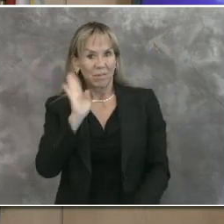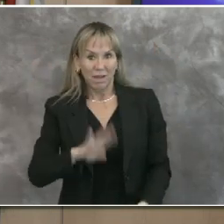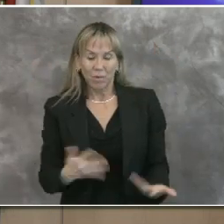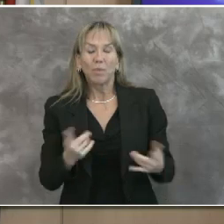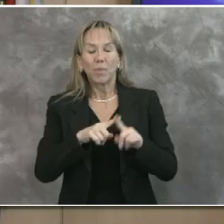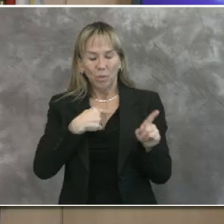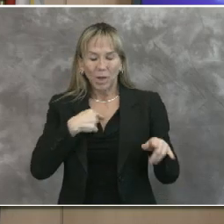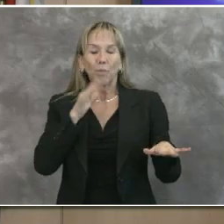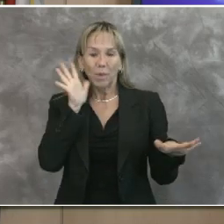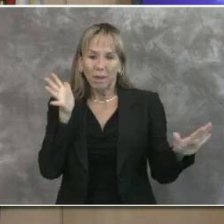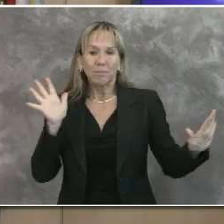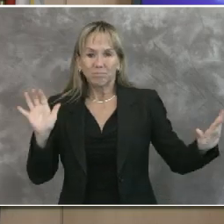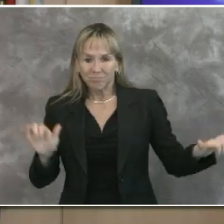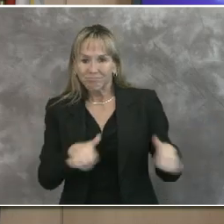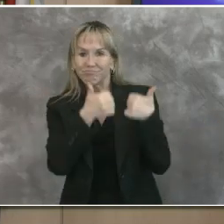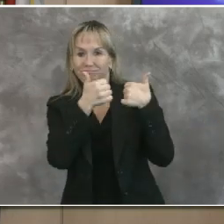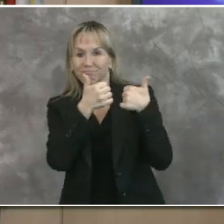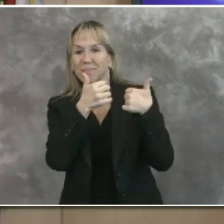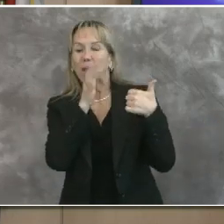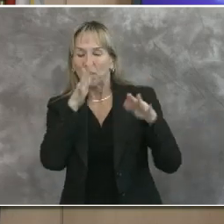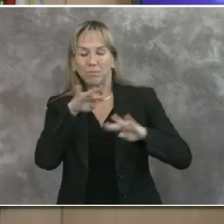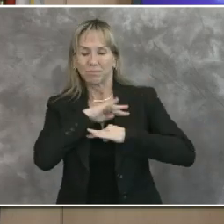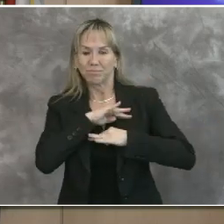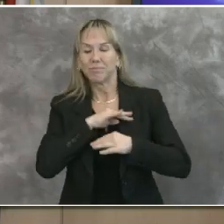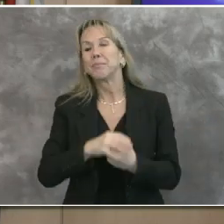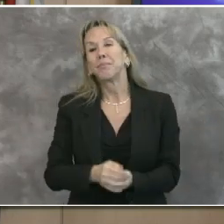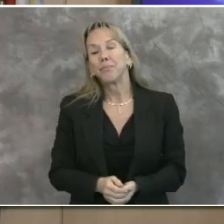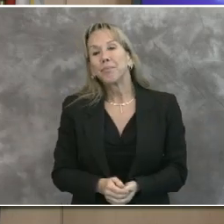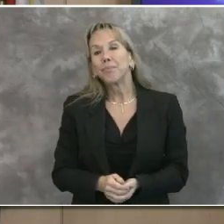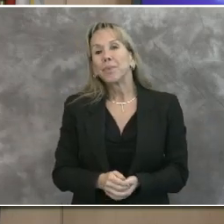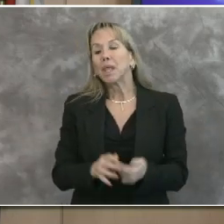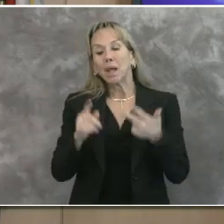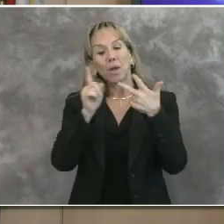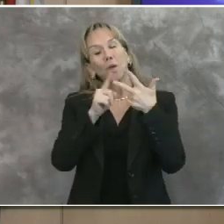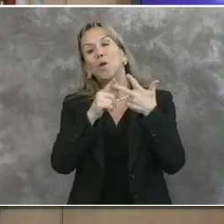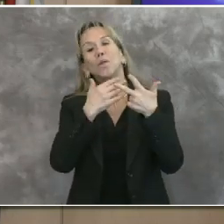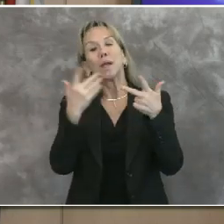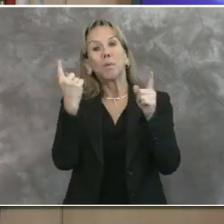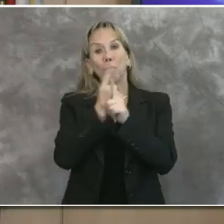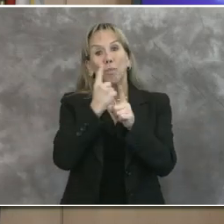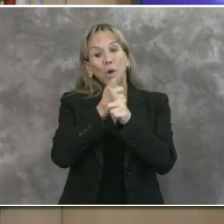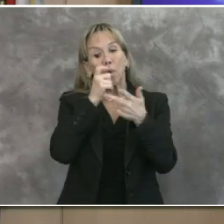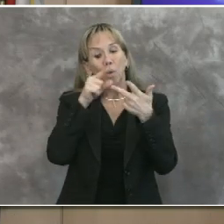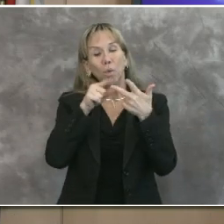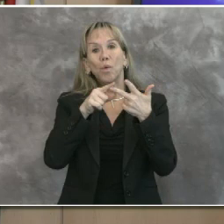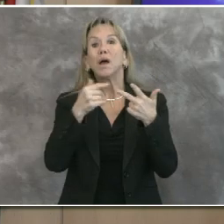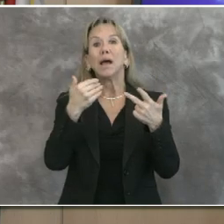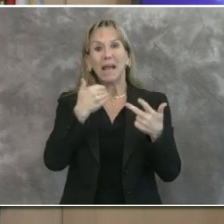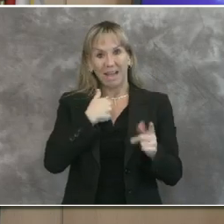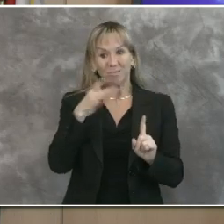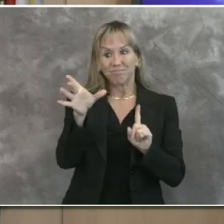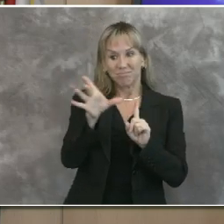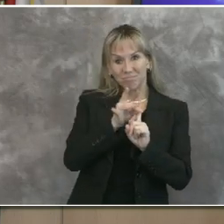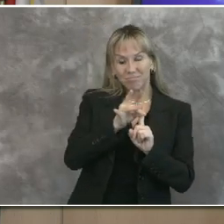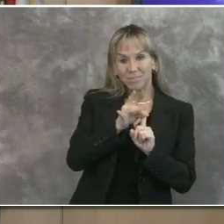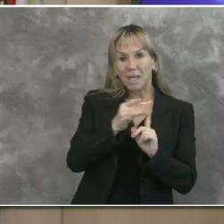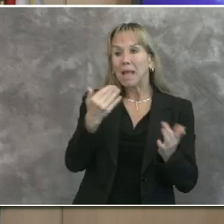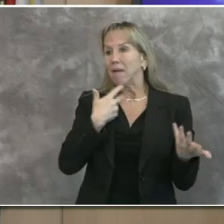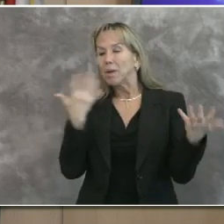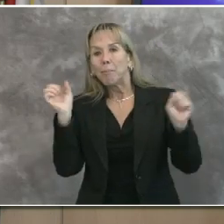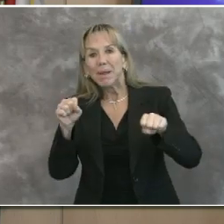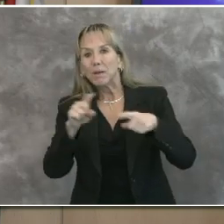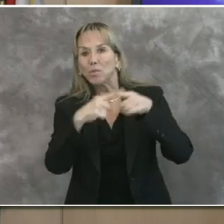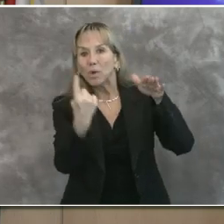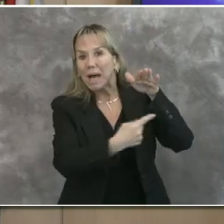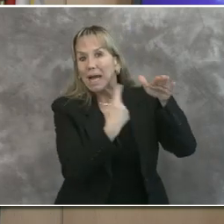this challenge, and we will do this. And then the third piece of that is the appropriate treatment and isolation for those individuals who test positive. If they don't have the ability